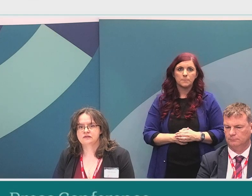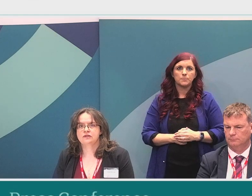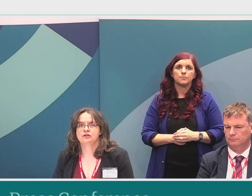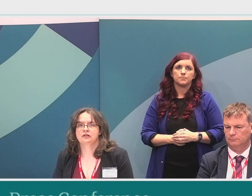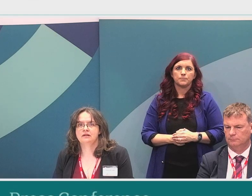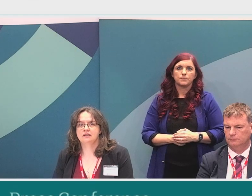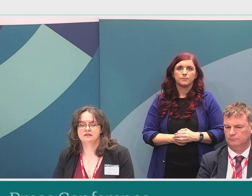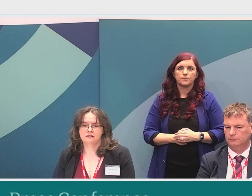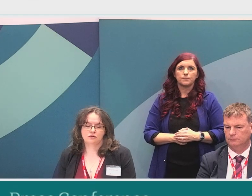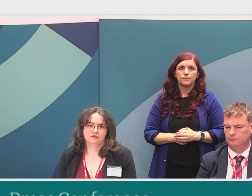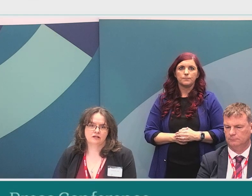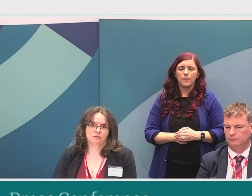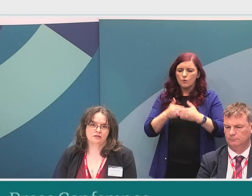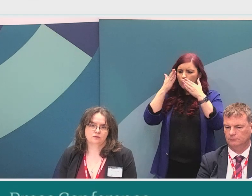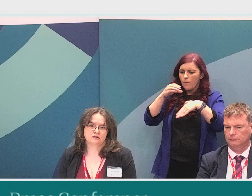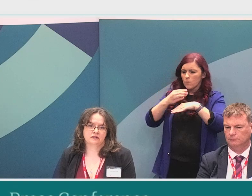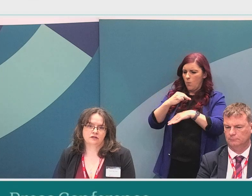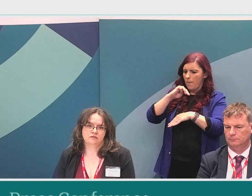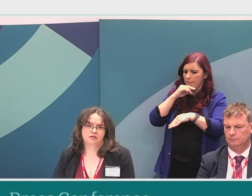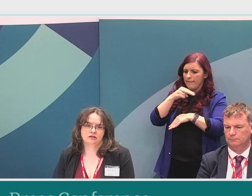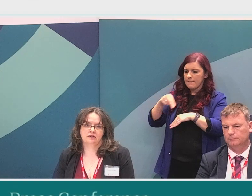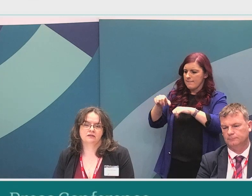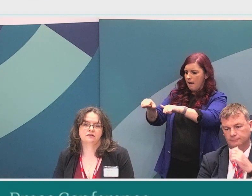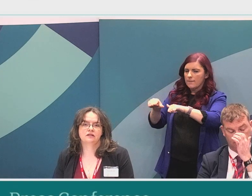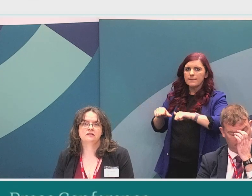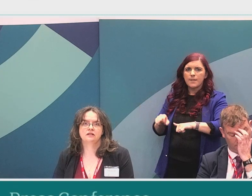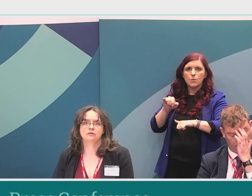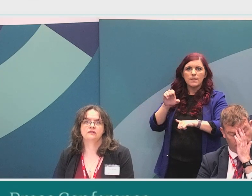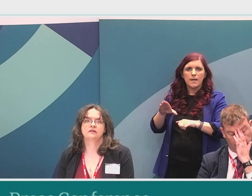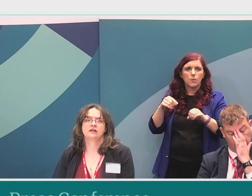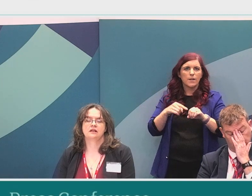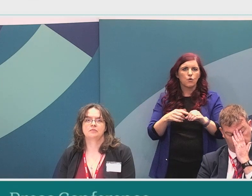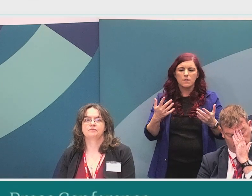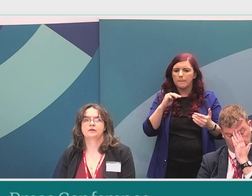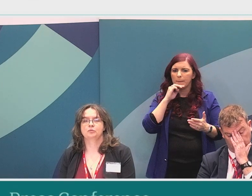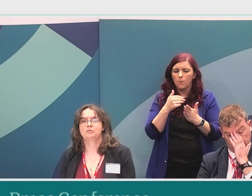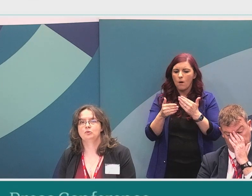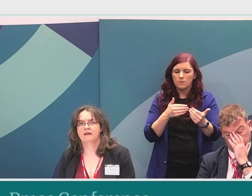Just to touch on non-consensual sexual intercourse that I just mentioned there. So this includes